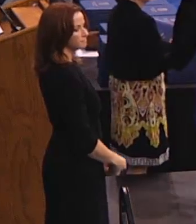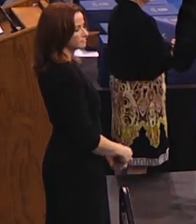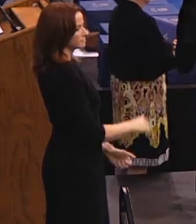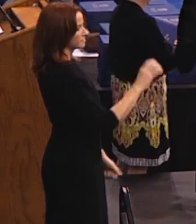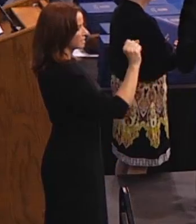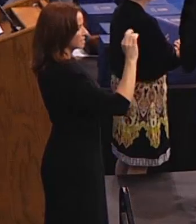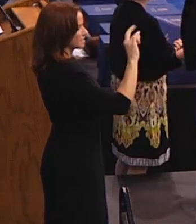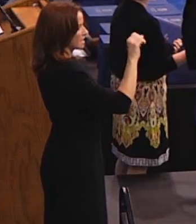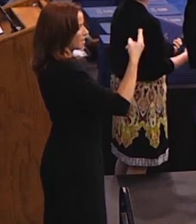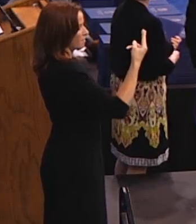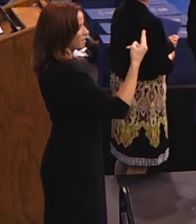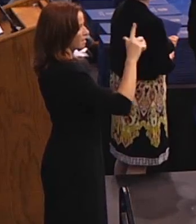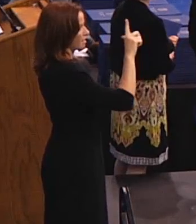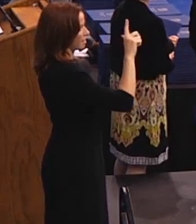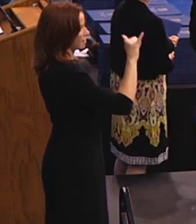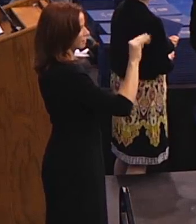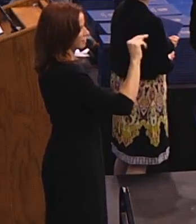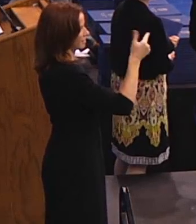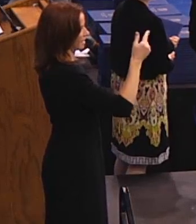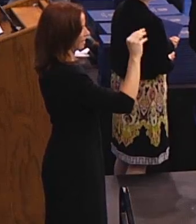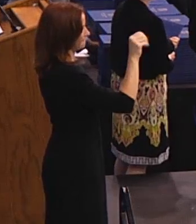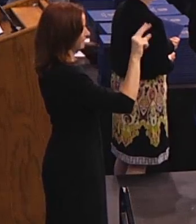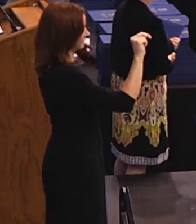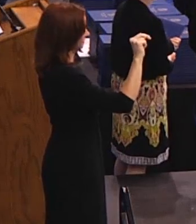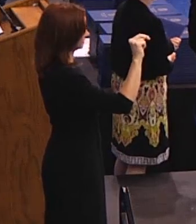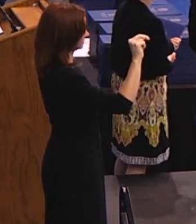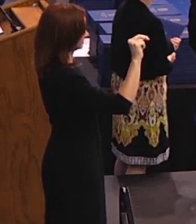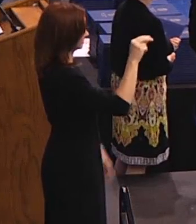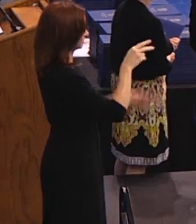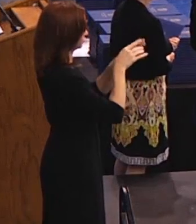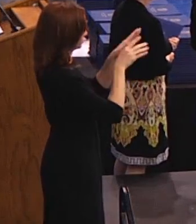Sarah Elizabeth Langben, General Studies.